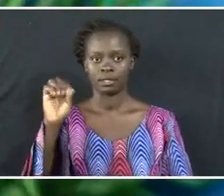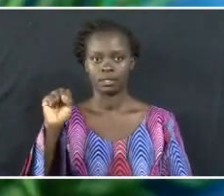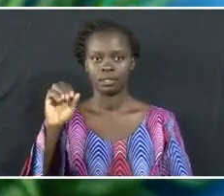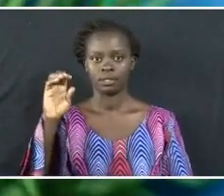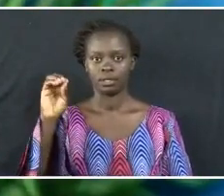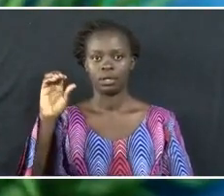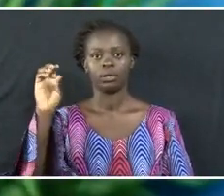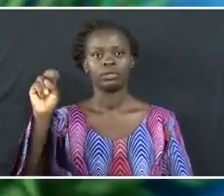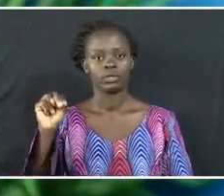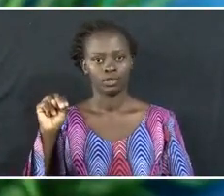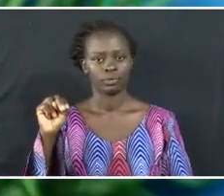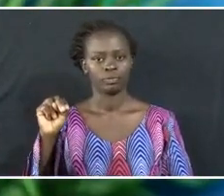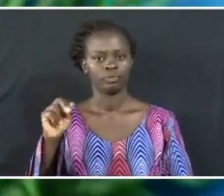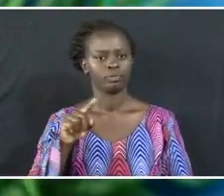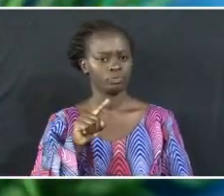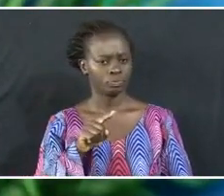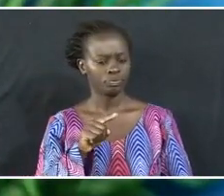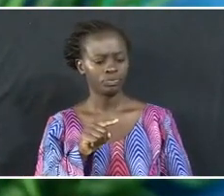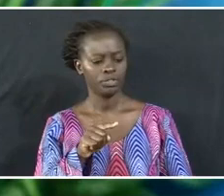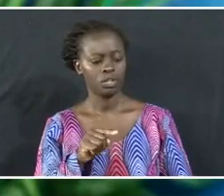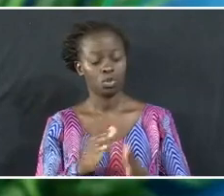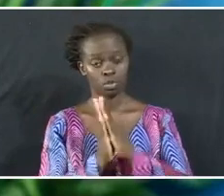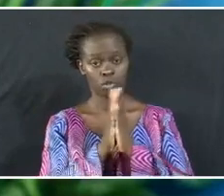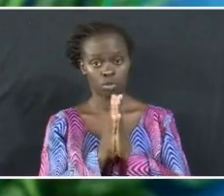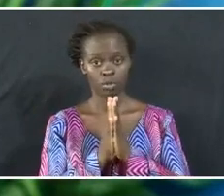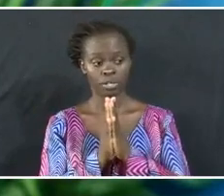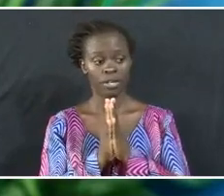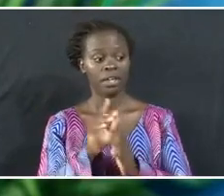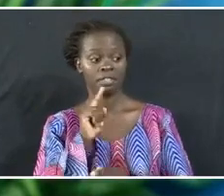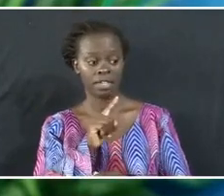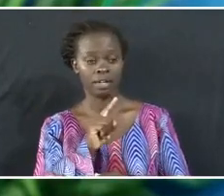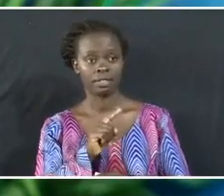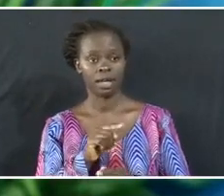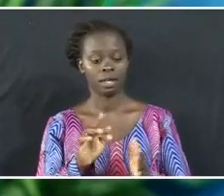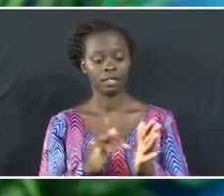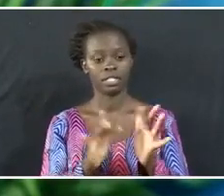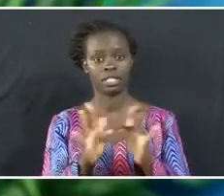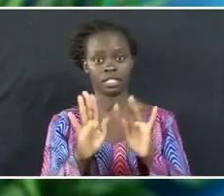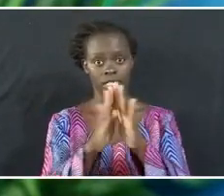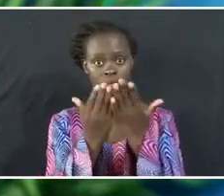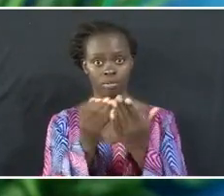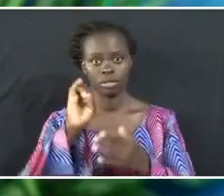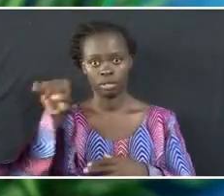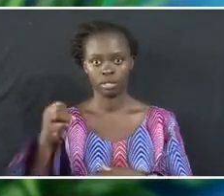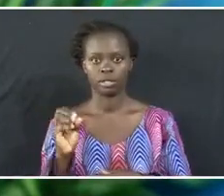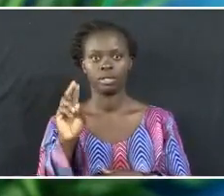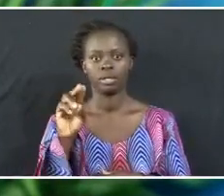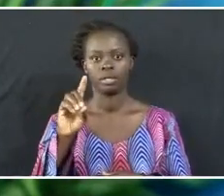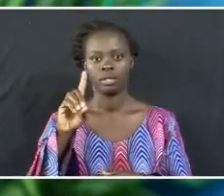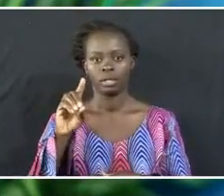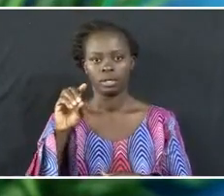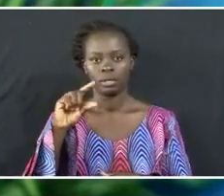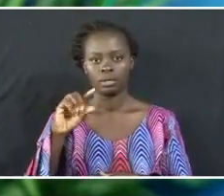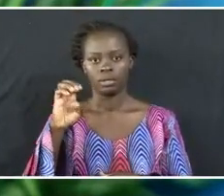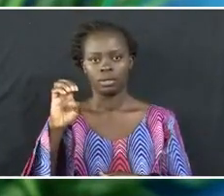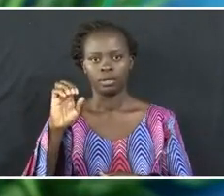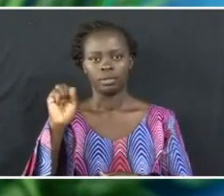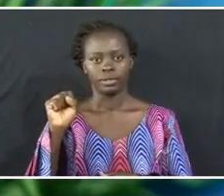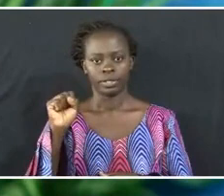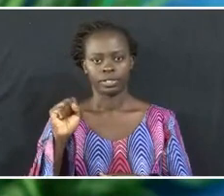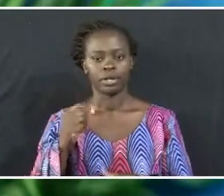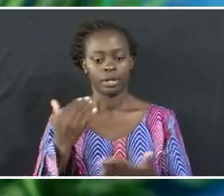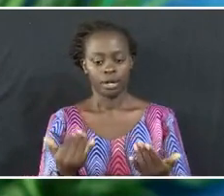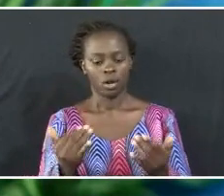of Samson is found in the book of Judges. Before we begin, let us pray.